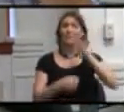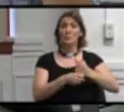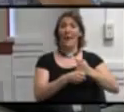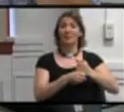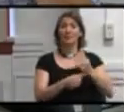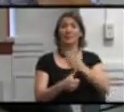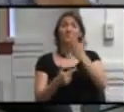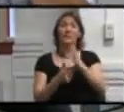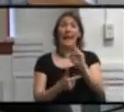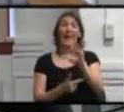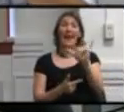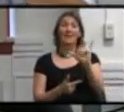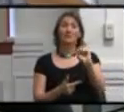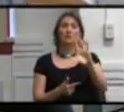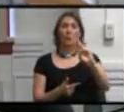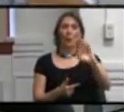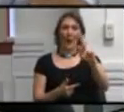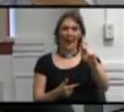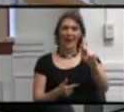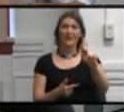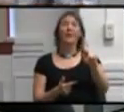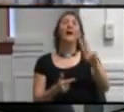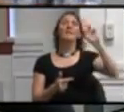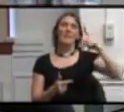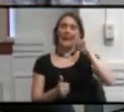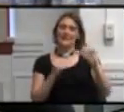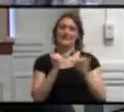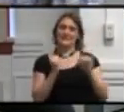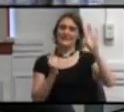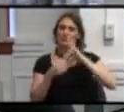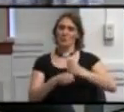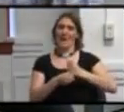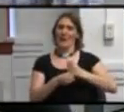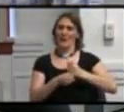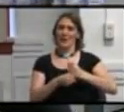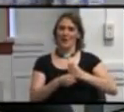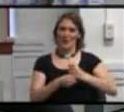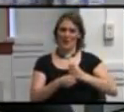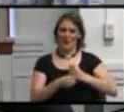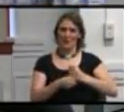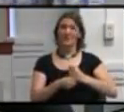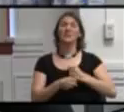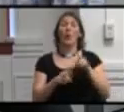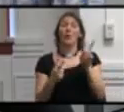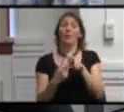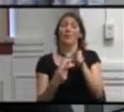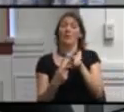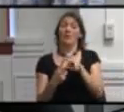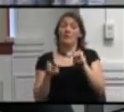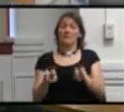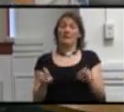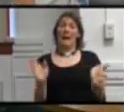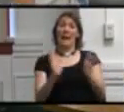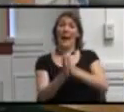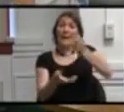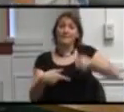I'm Avery Schwenk, the vice president and assistant brewer. Excellent. So we're here to consider